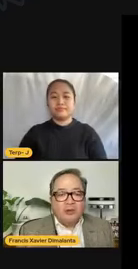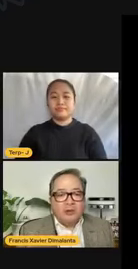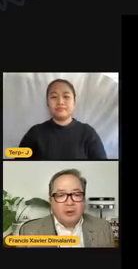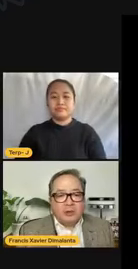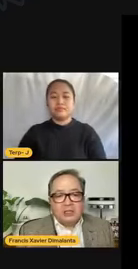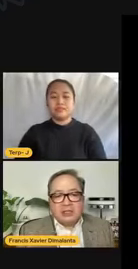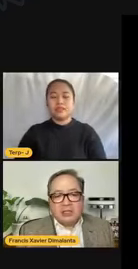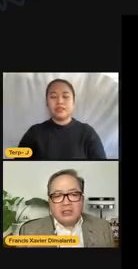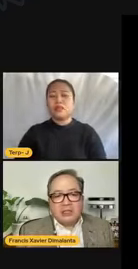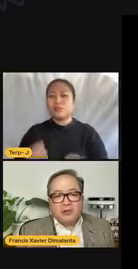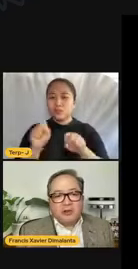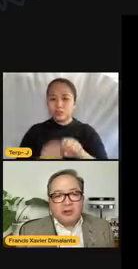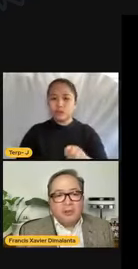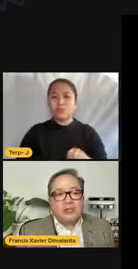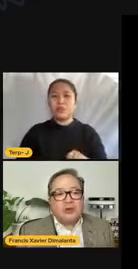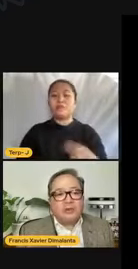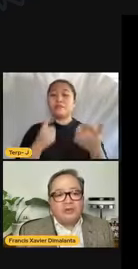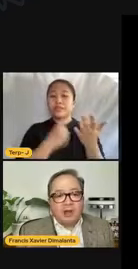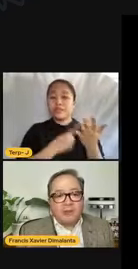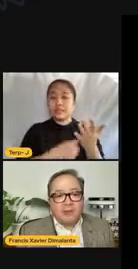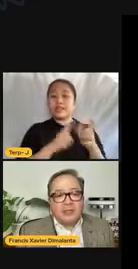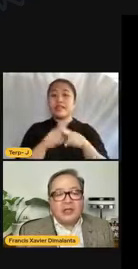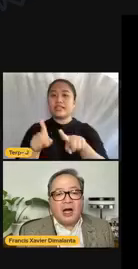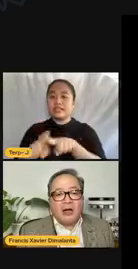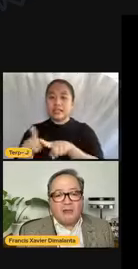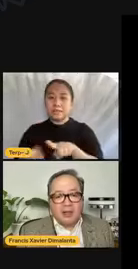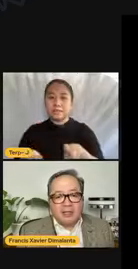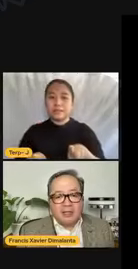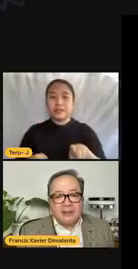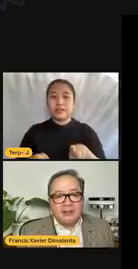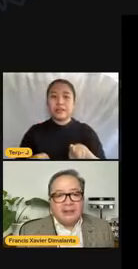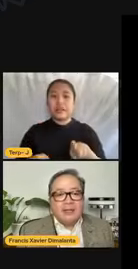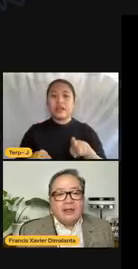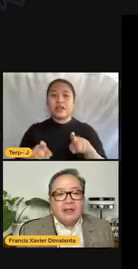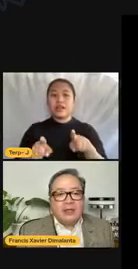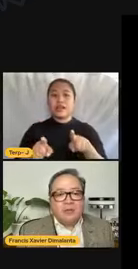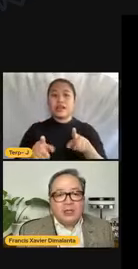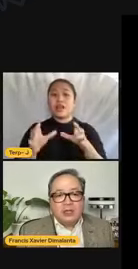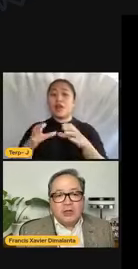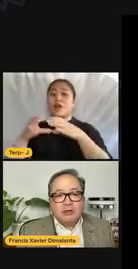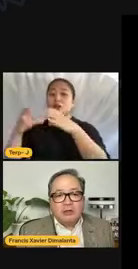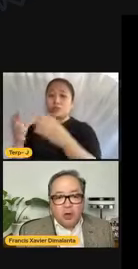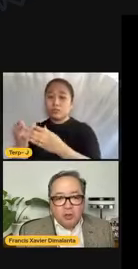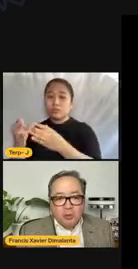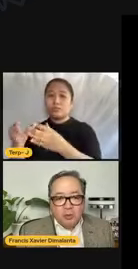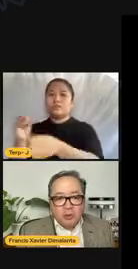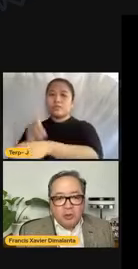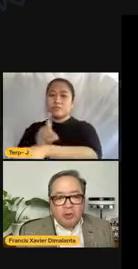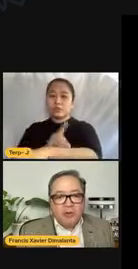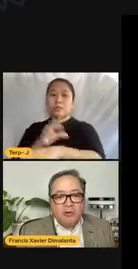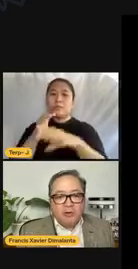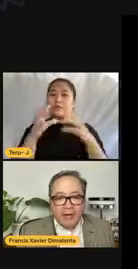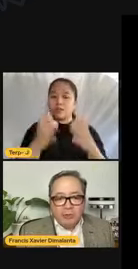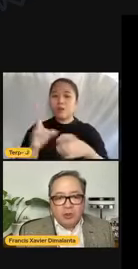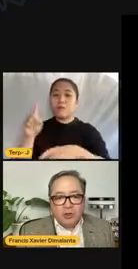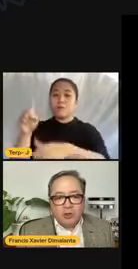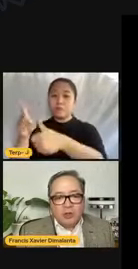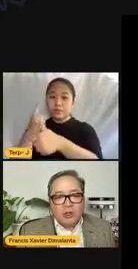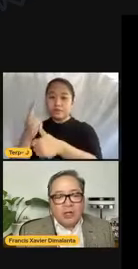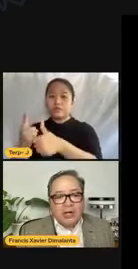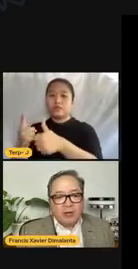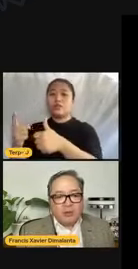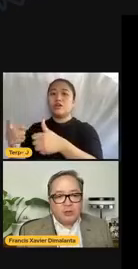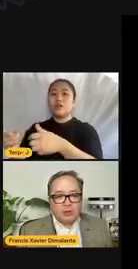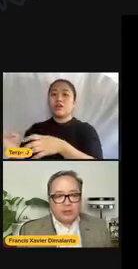So if we were to discuss the different domains of development that are affected, that would include gross motor, fine